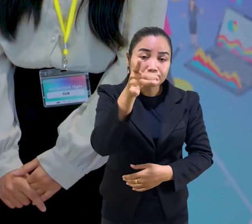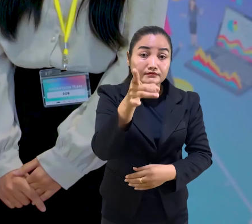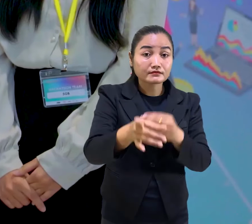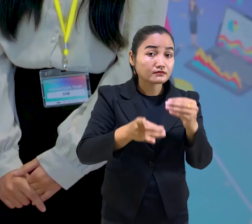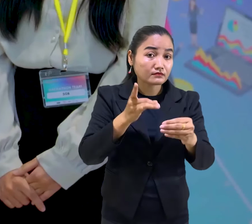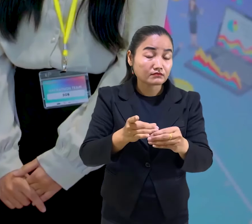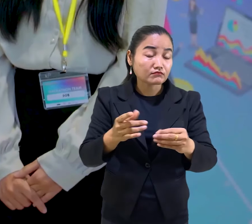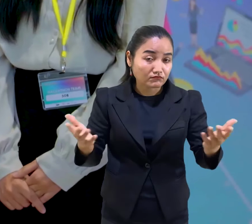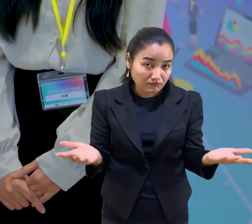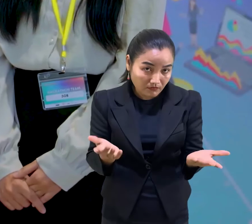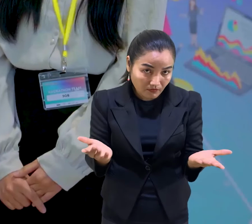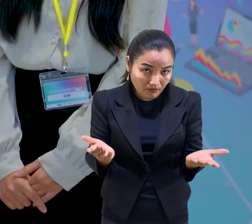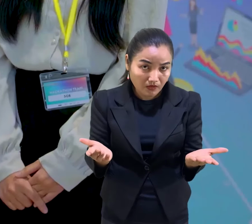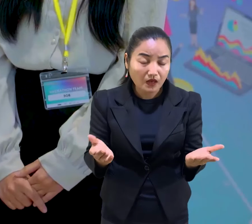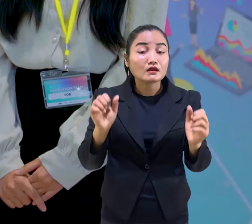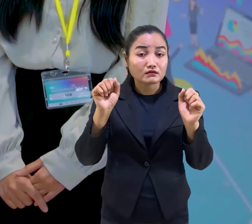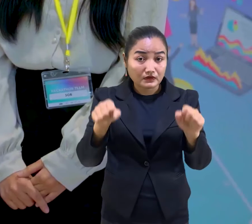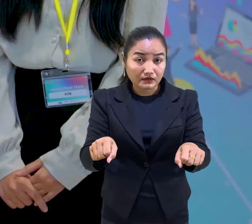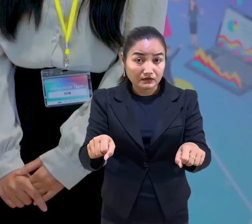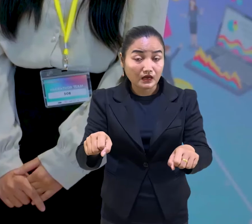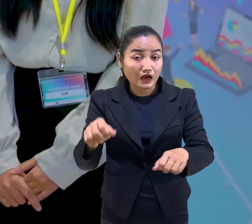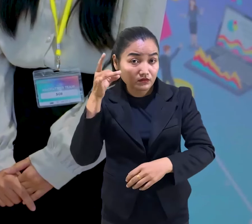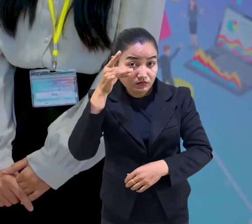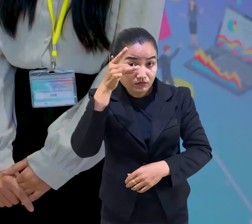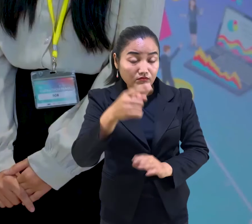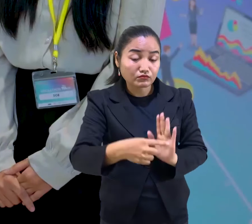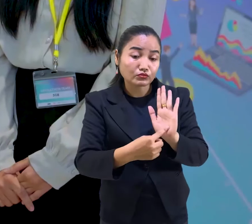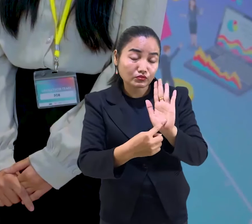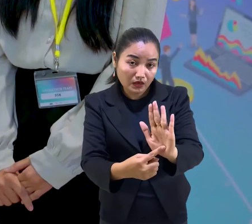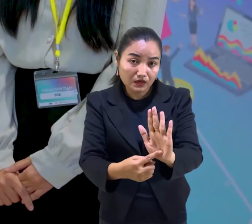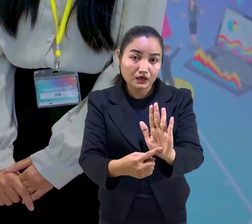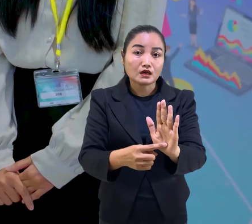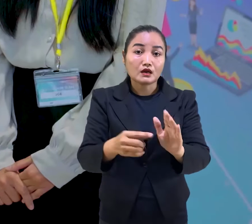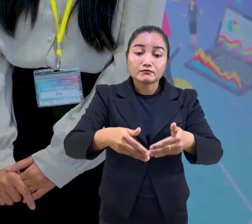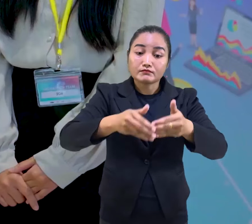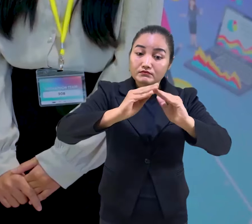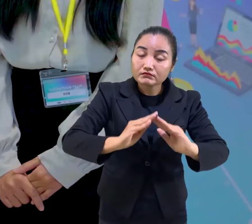people with disability. And